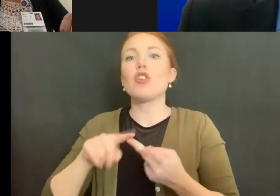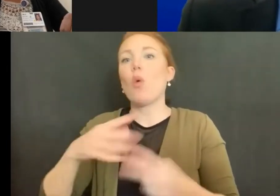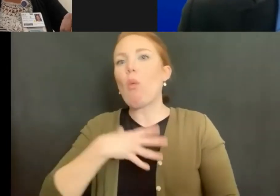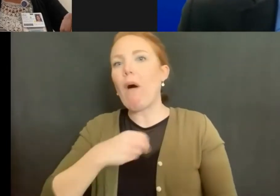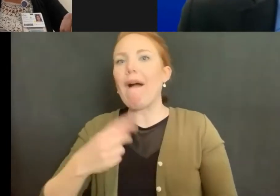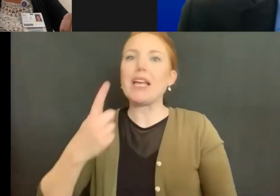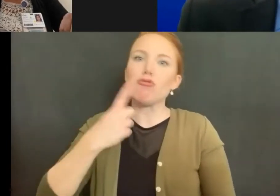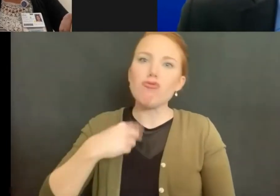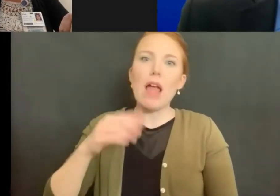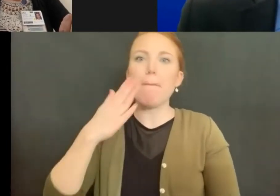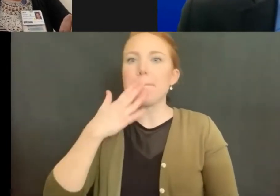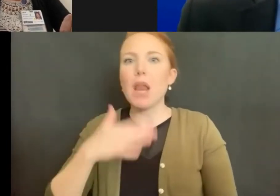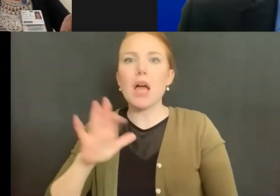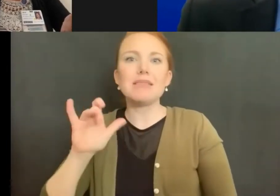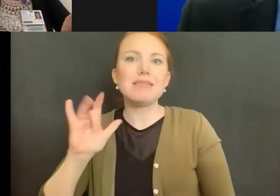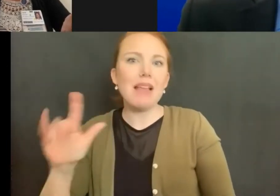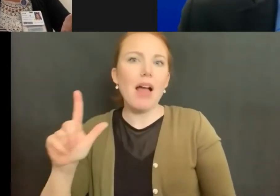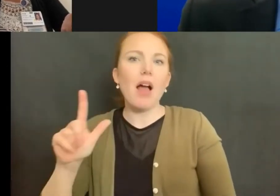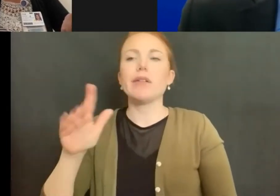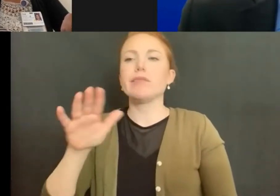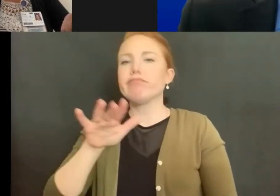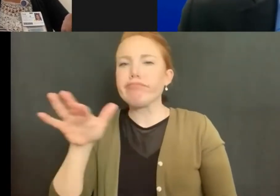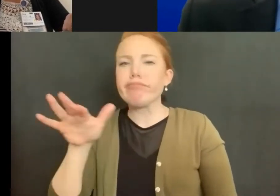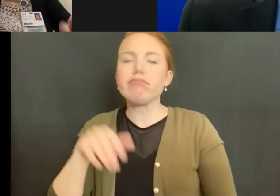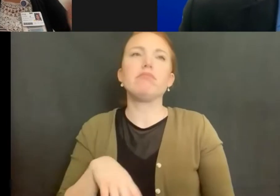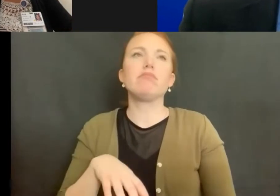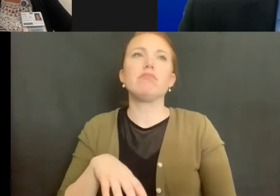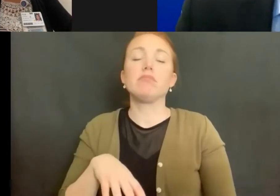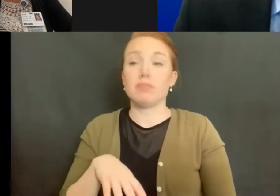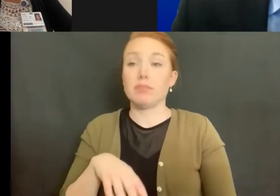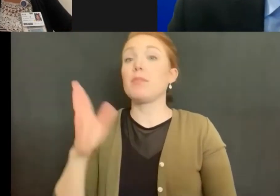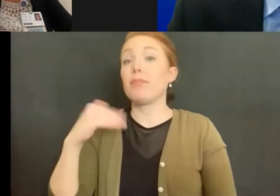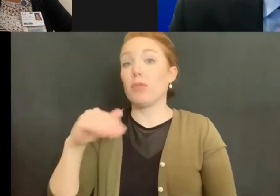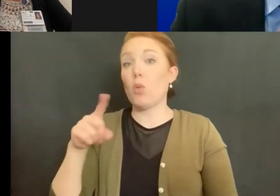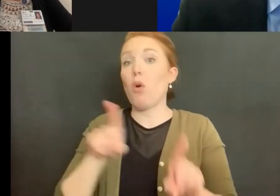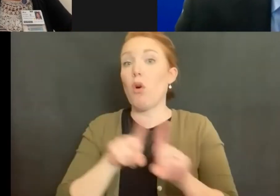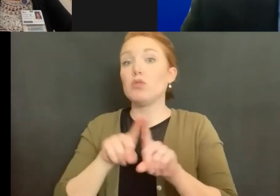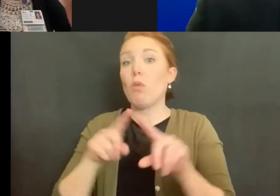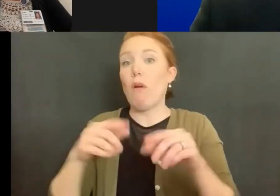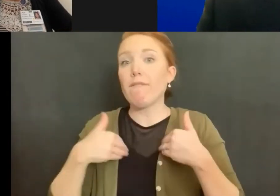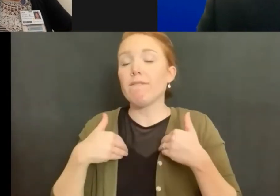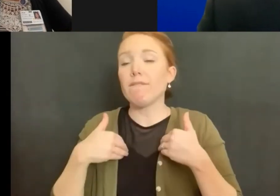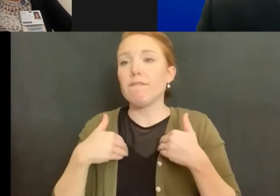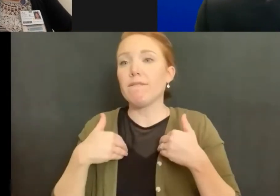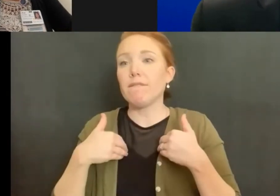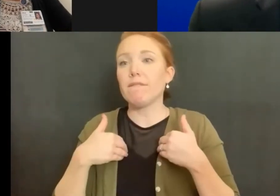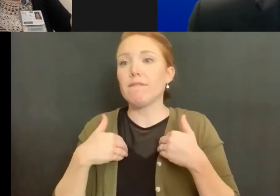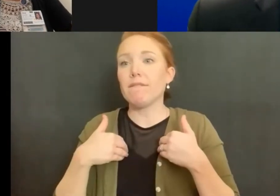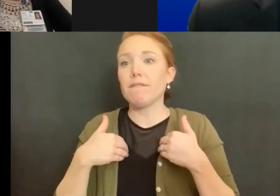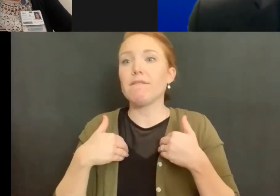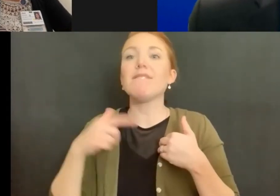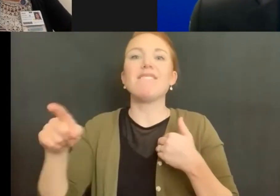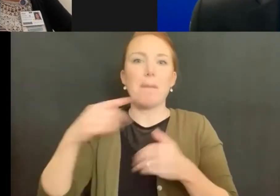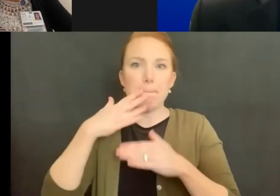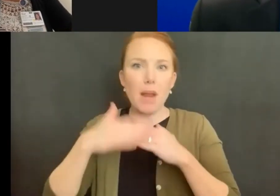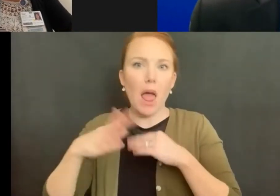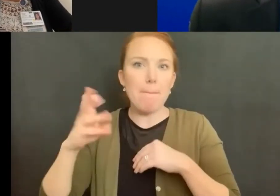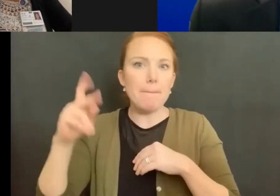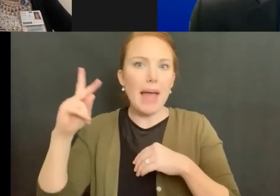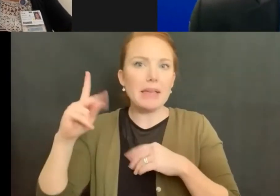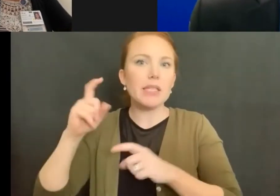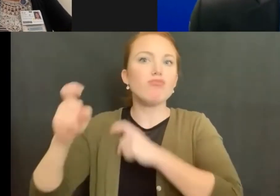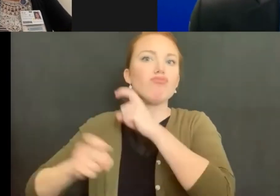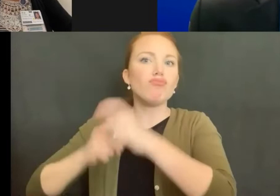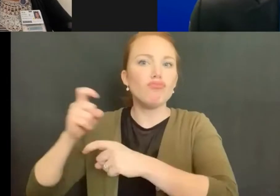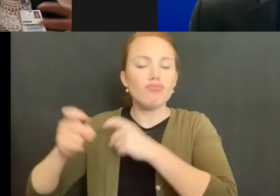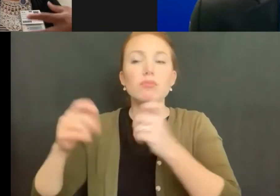cell, platelet count. Um, then we have blood bank. We have a urine analysis,